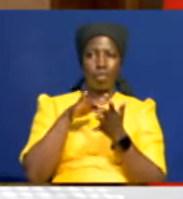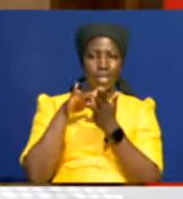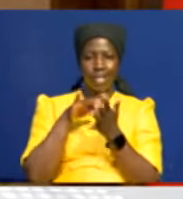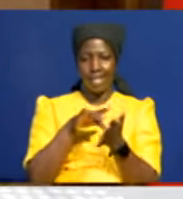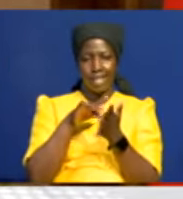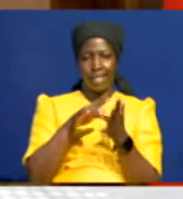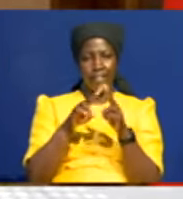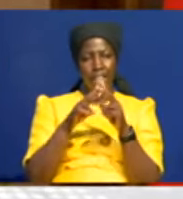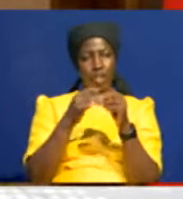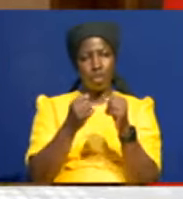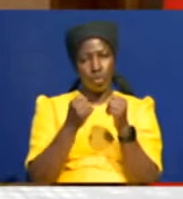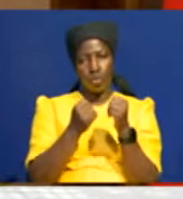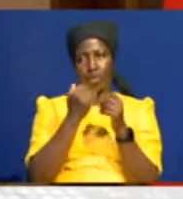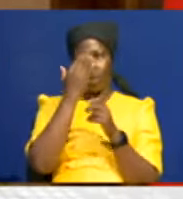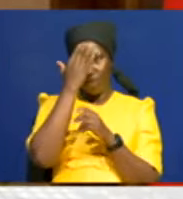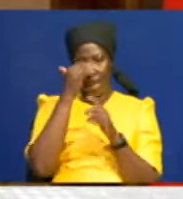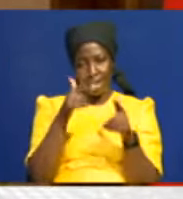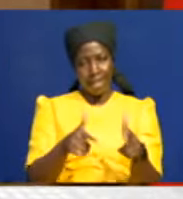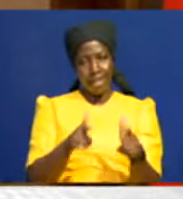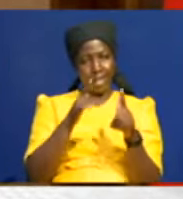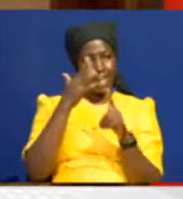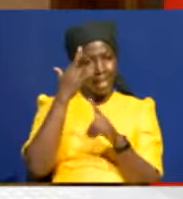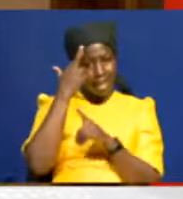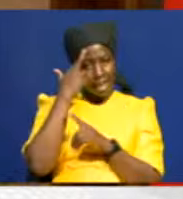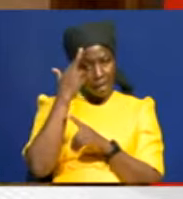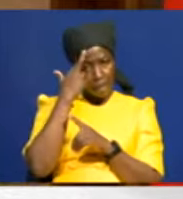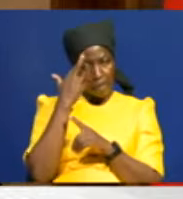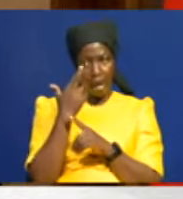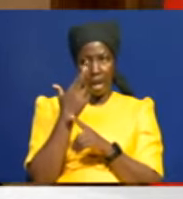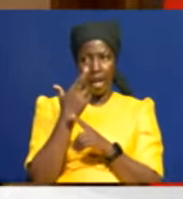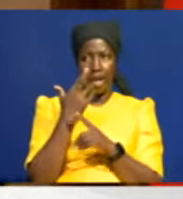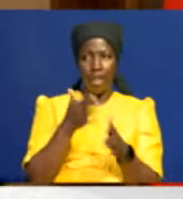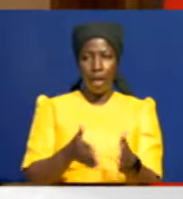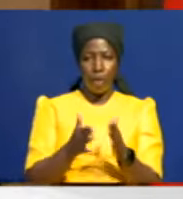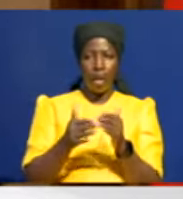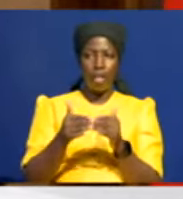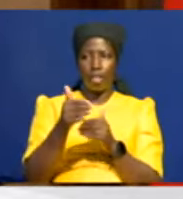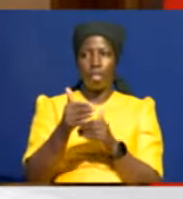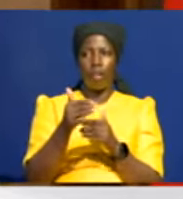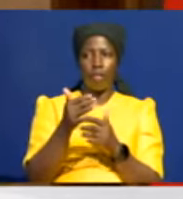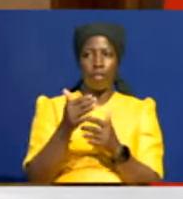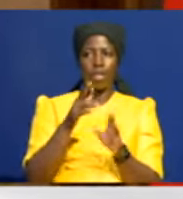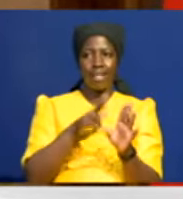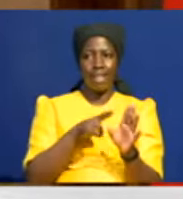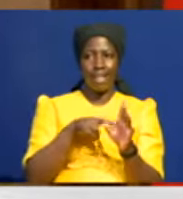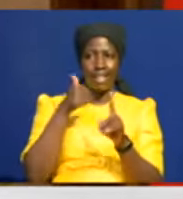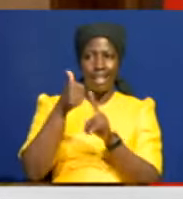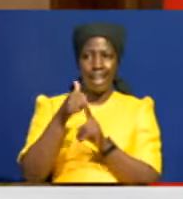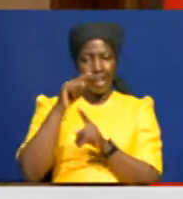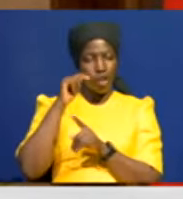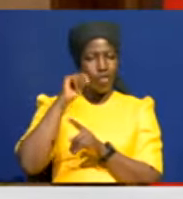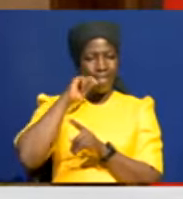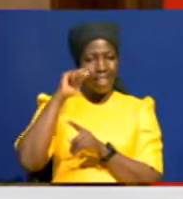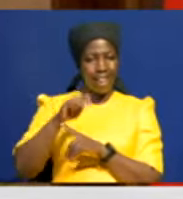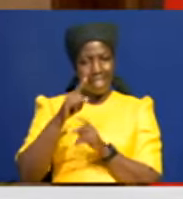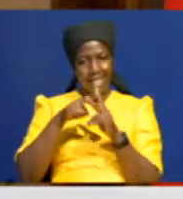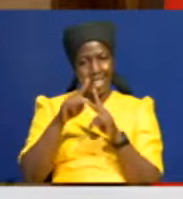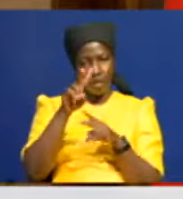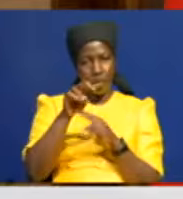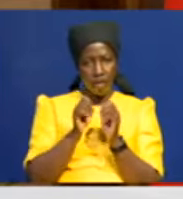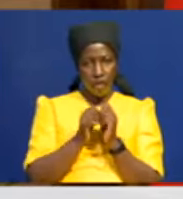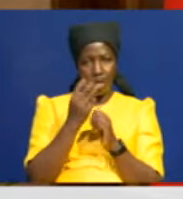strongly, because let us remember that the Russian aggression against Ukraine, which as a matter of fact started in 2014,